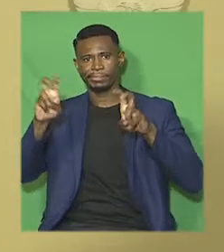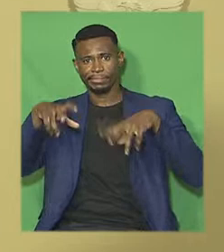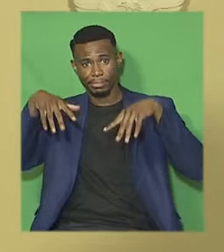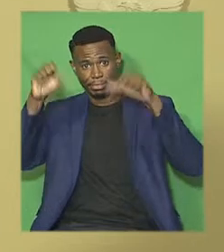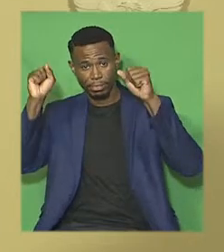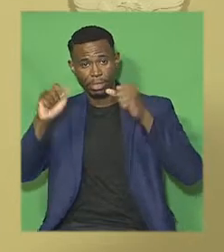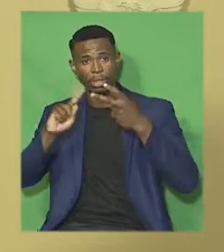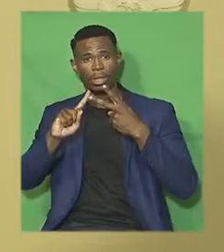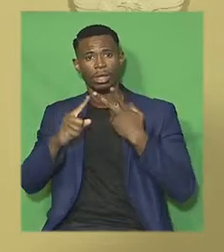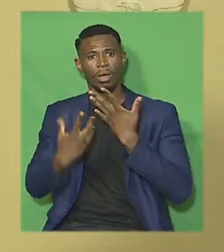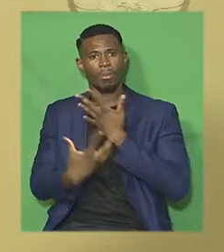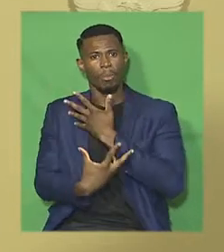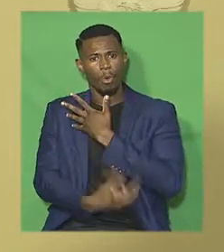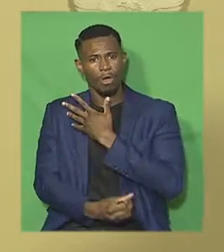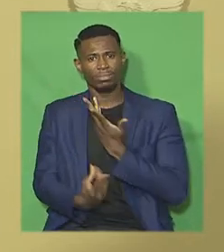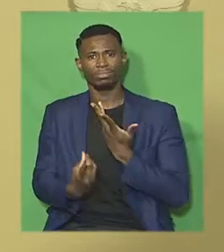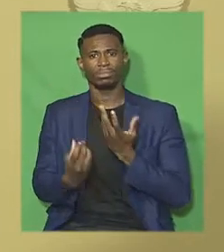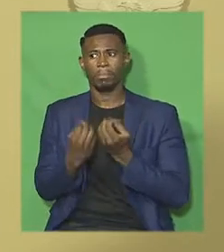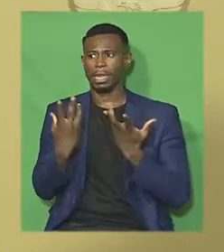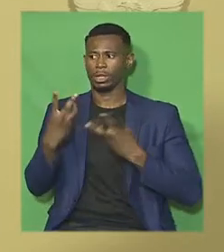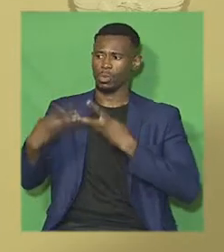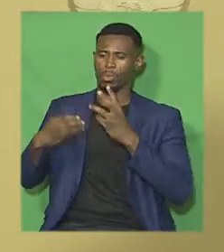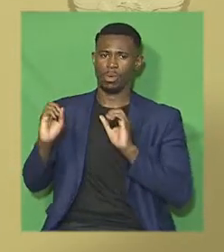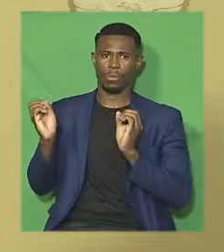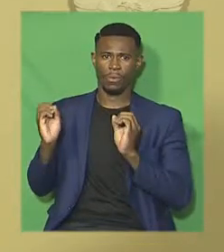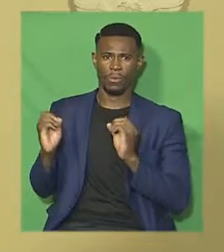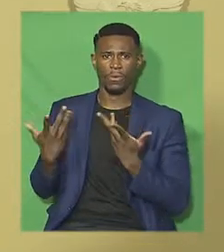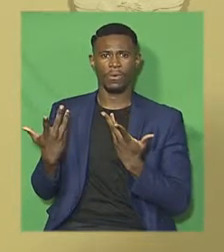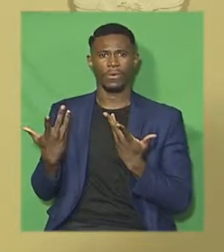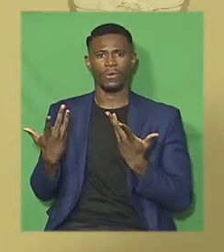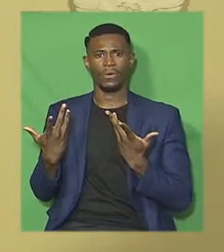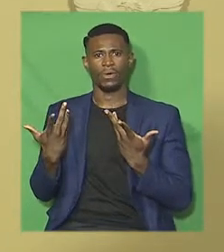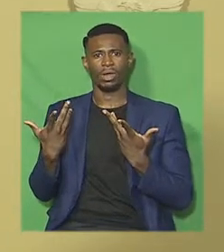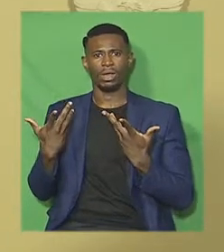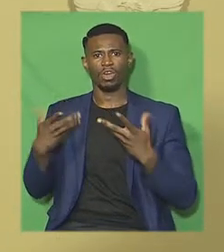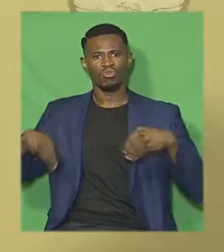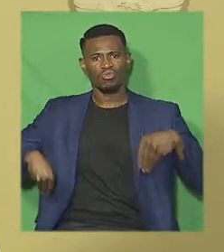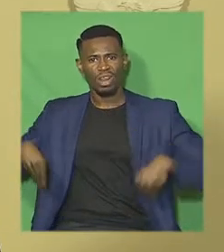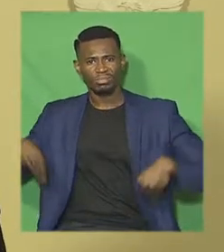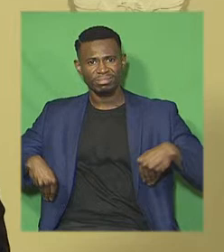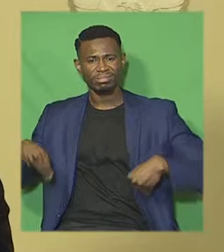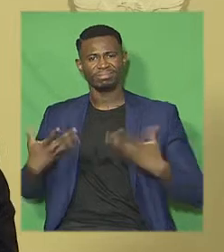and the rising cost of living, and crime and corruption.